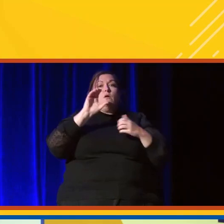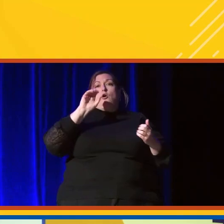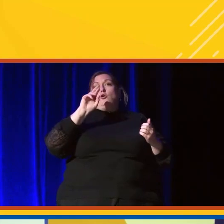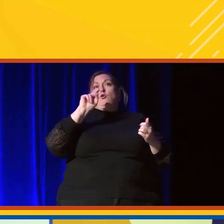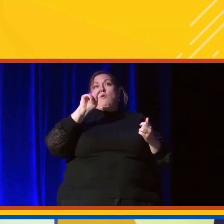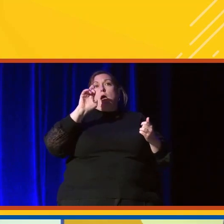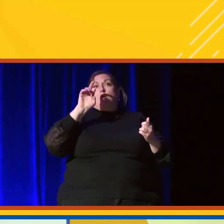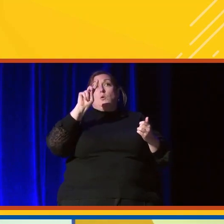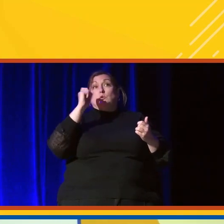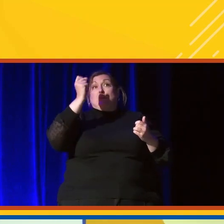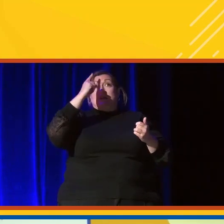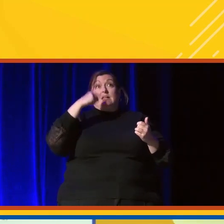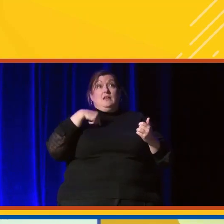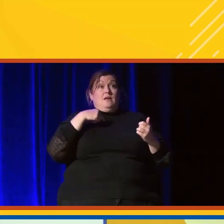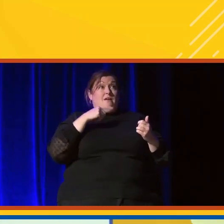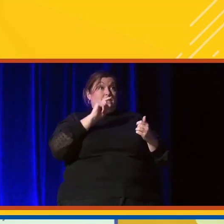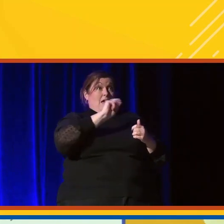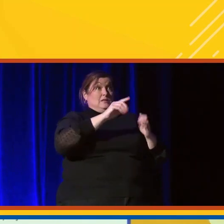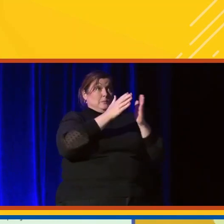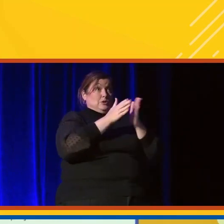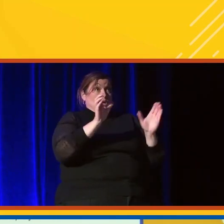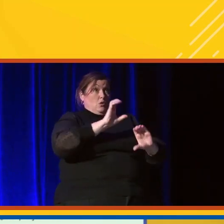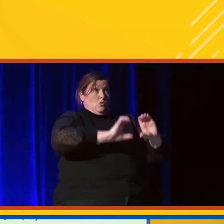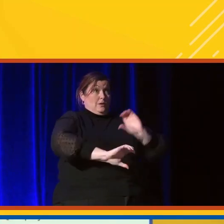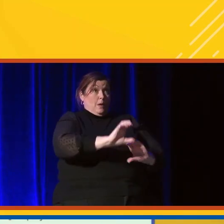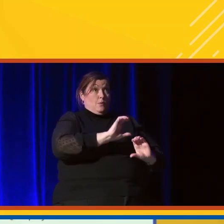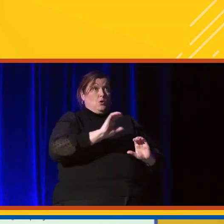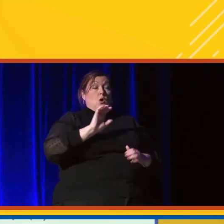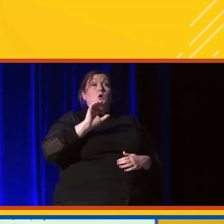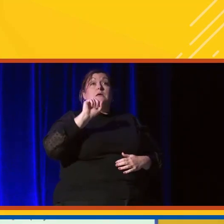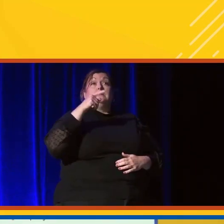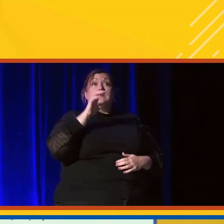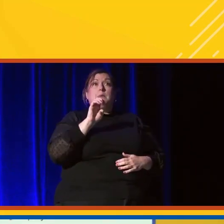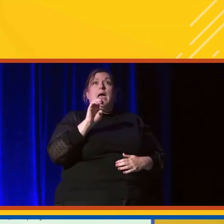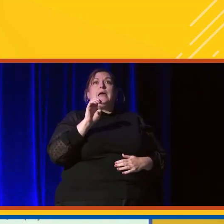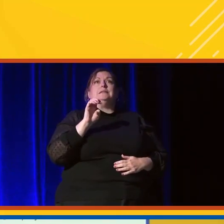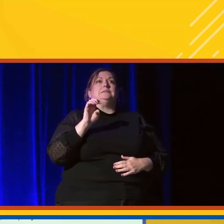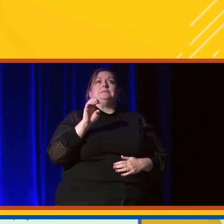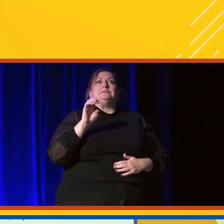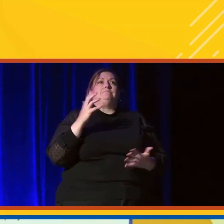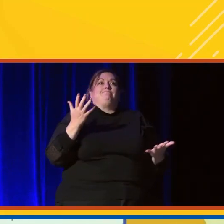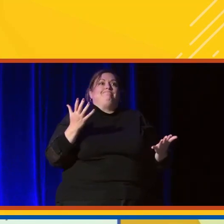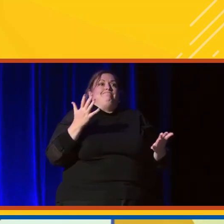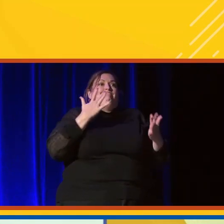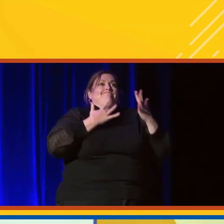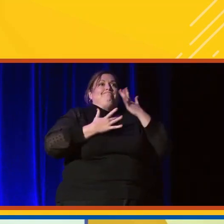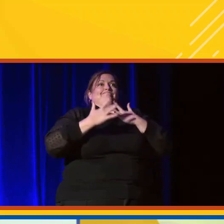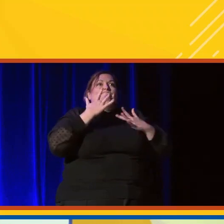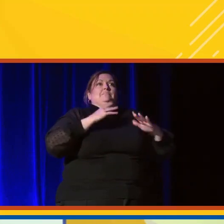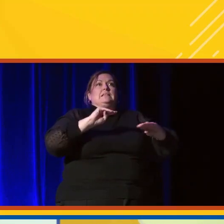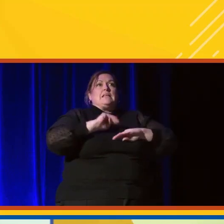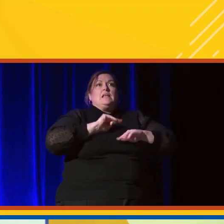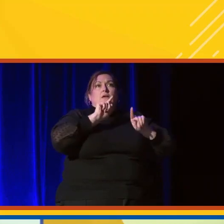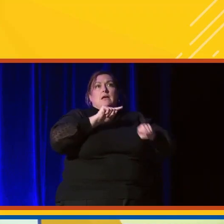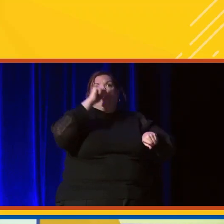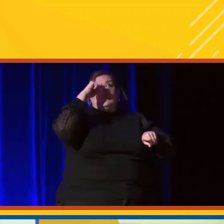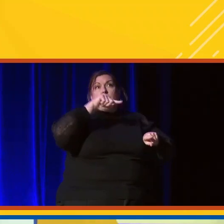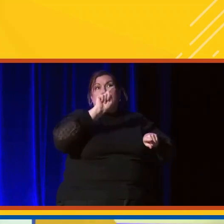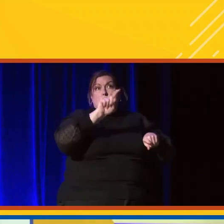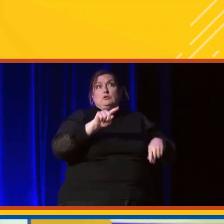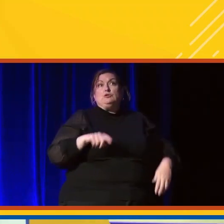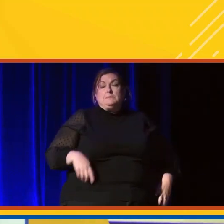understand it. But if I ask about general chemical space, you will come up short of satisfying answers to this